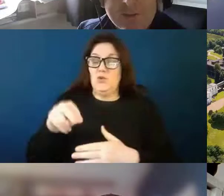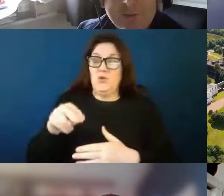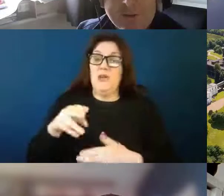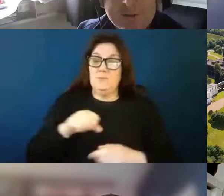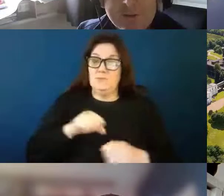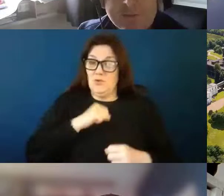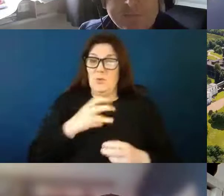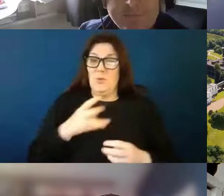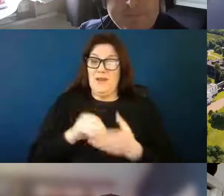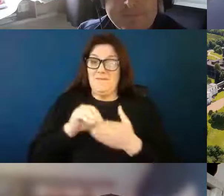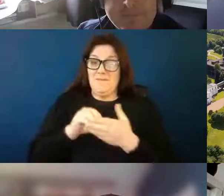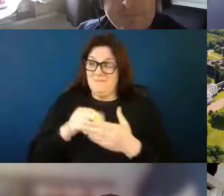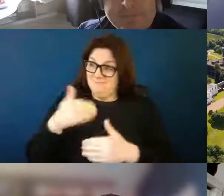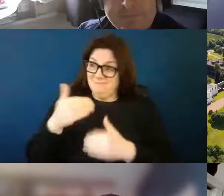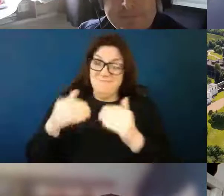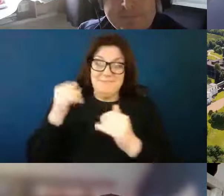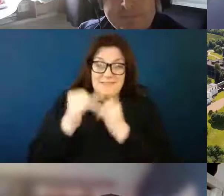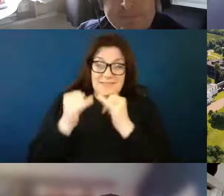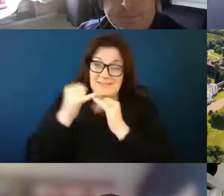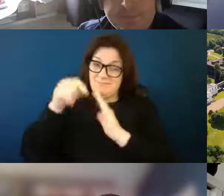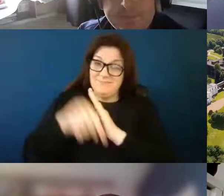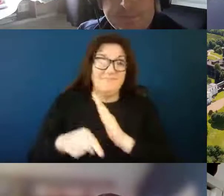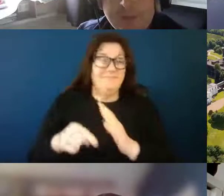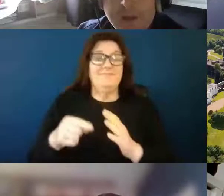engaging presentation for us.